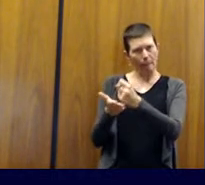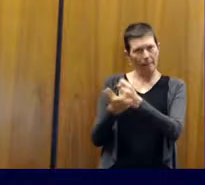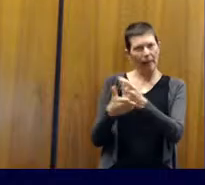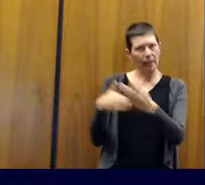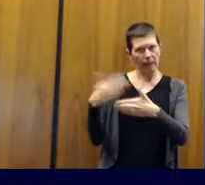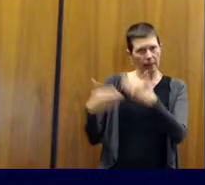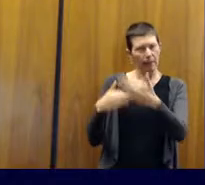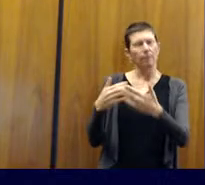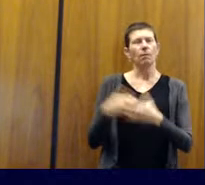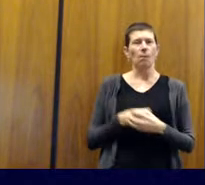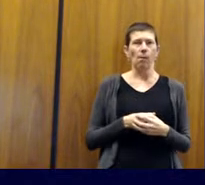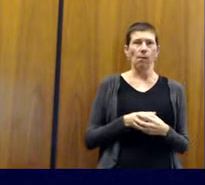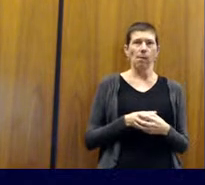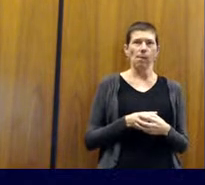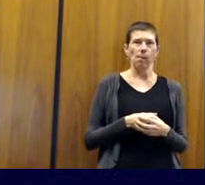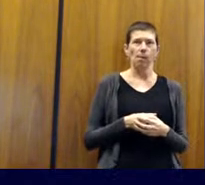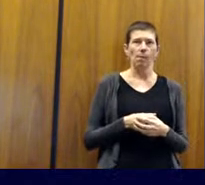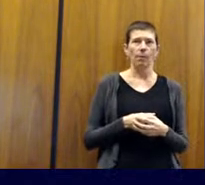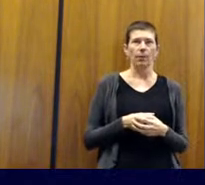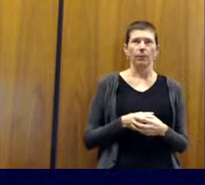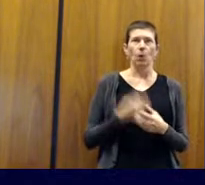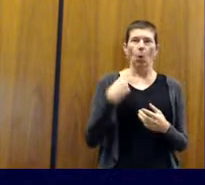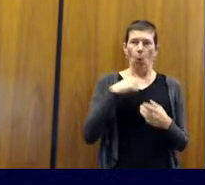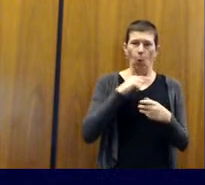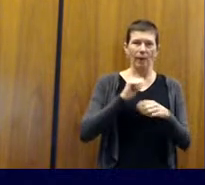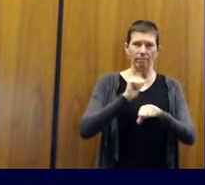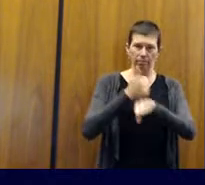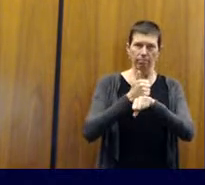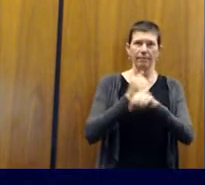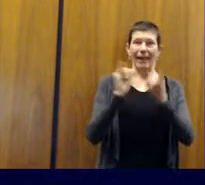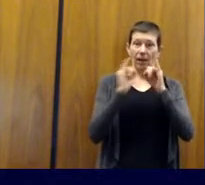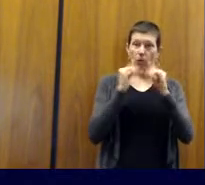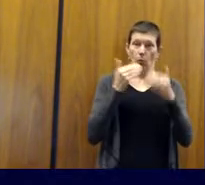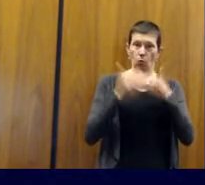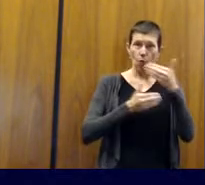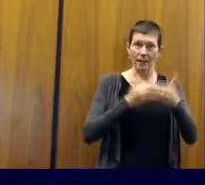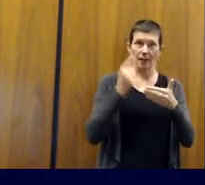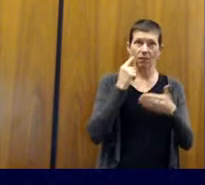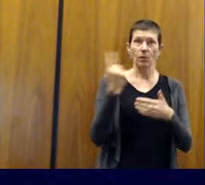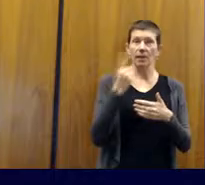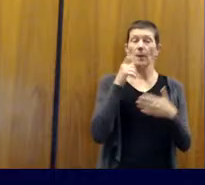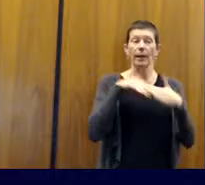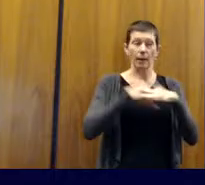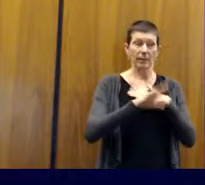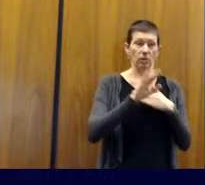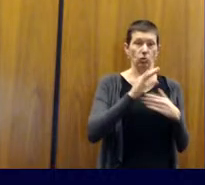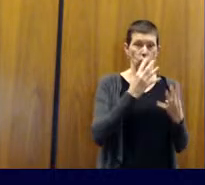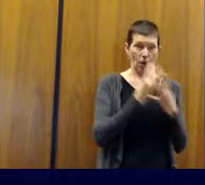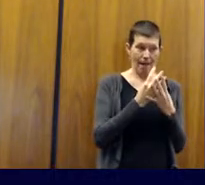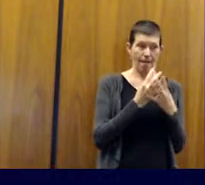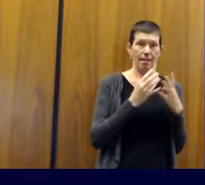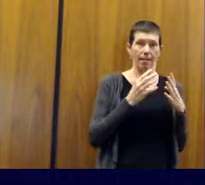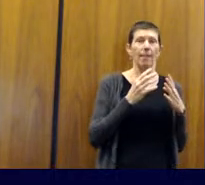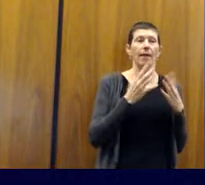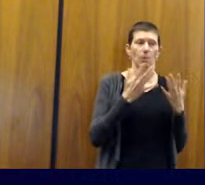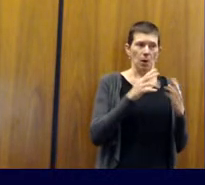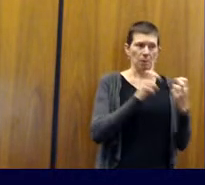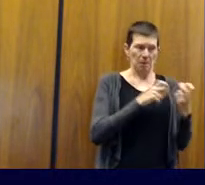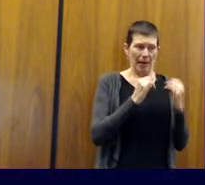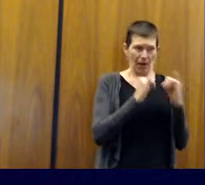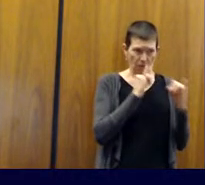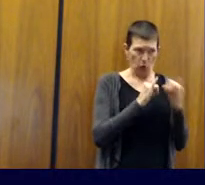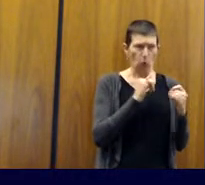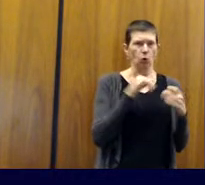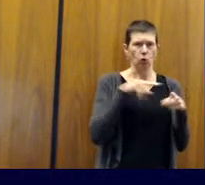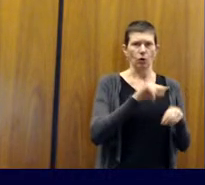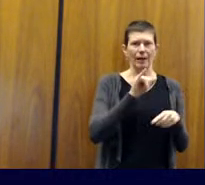when they get out. We've implemented an interview process where someone comes into jail initially. They get interviewed on